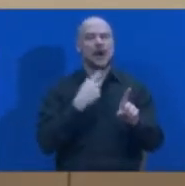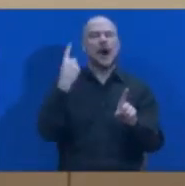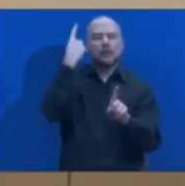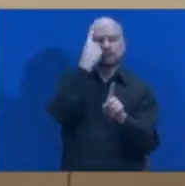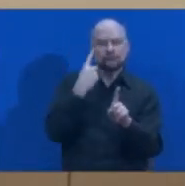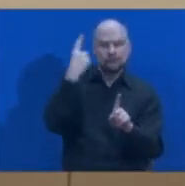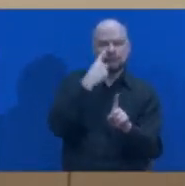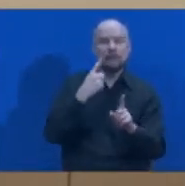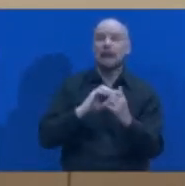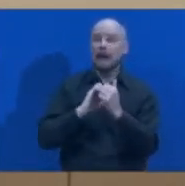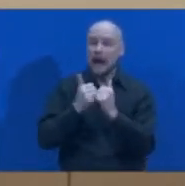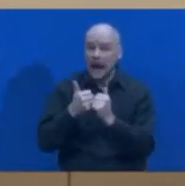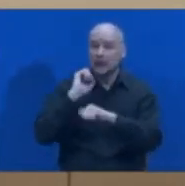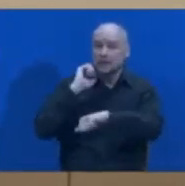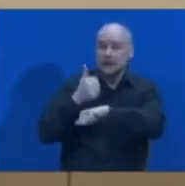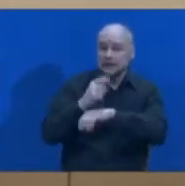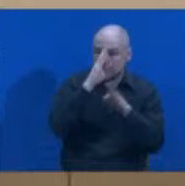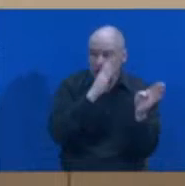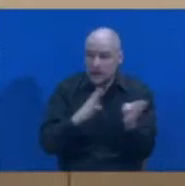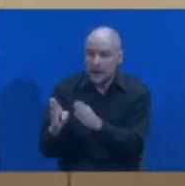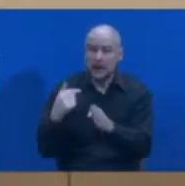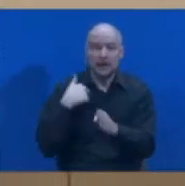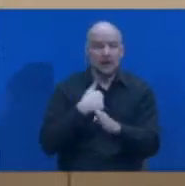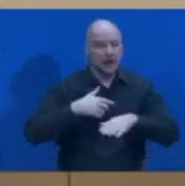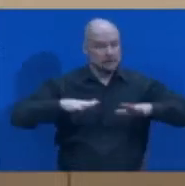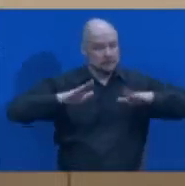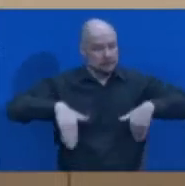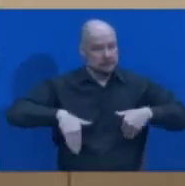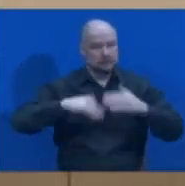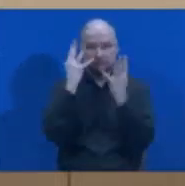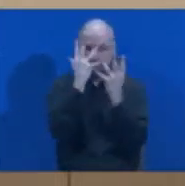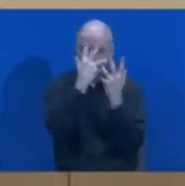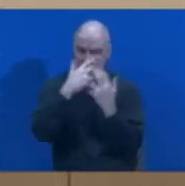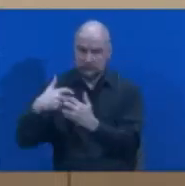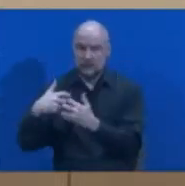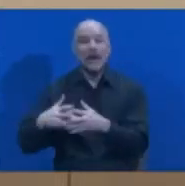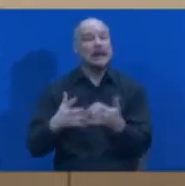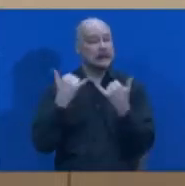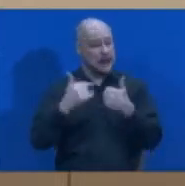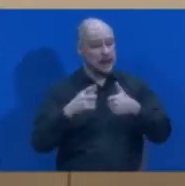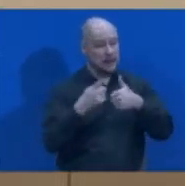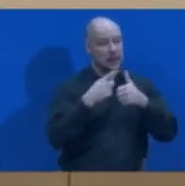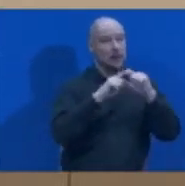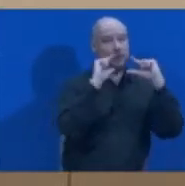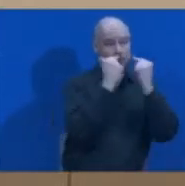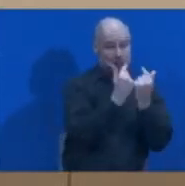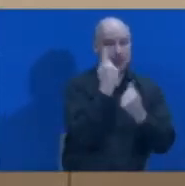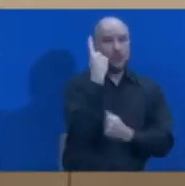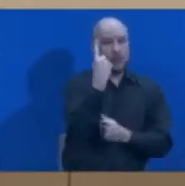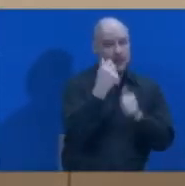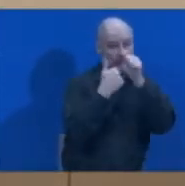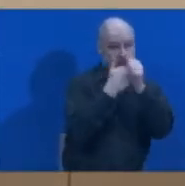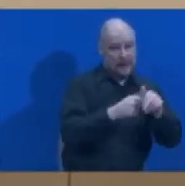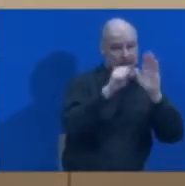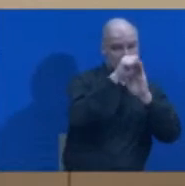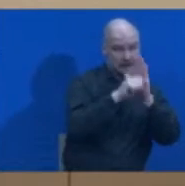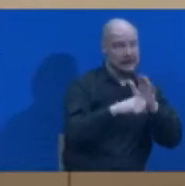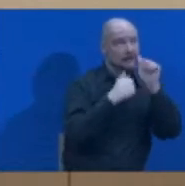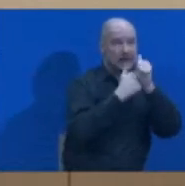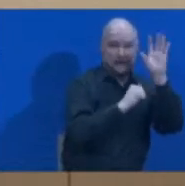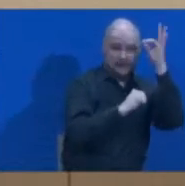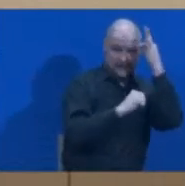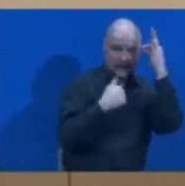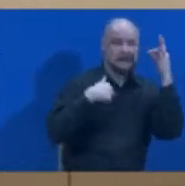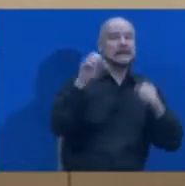being worked out, but as I said, we've already moved into Group 1, testing those individuals. We're moving into Group